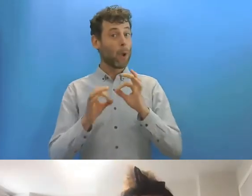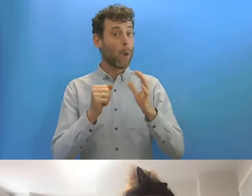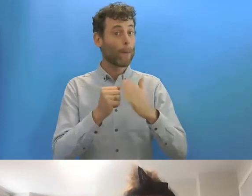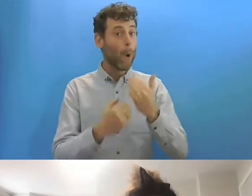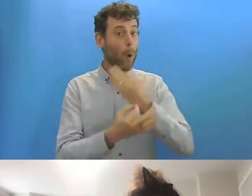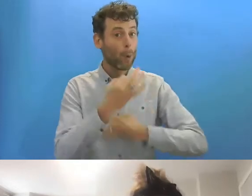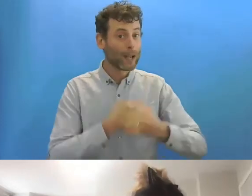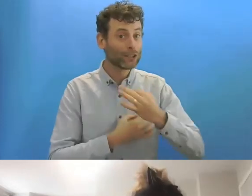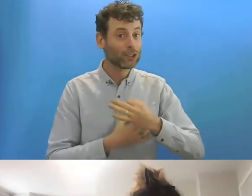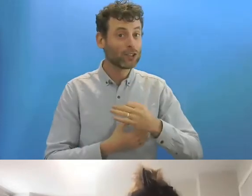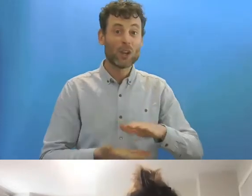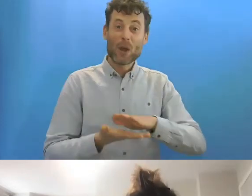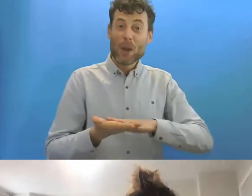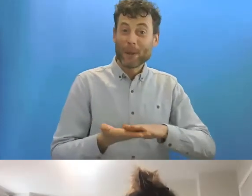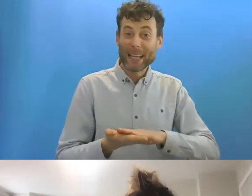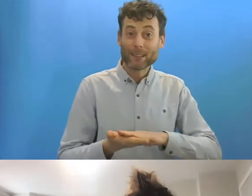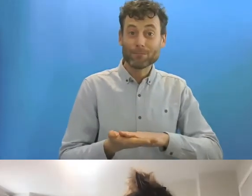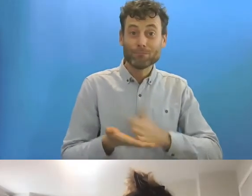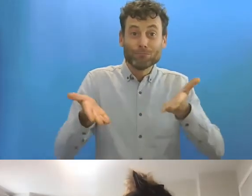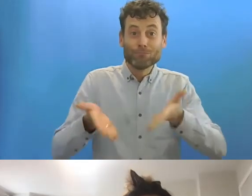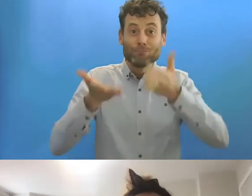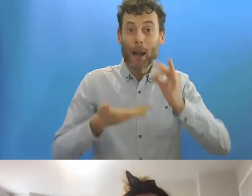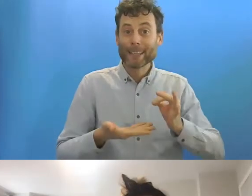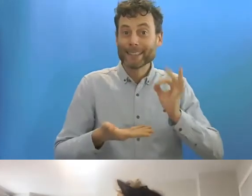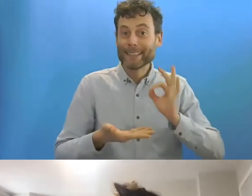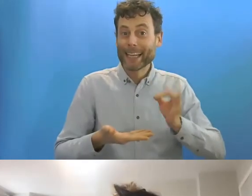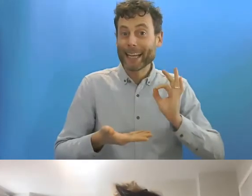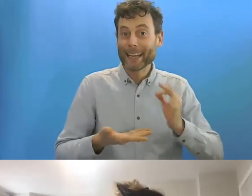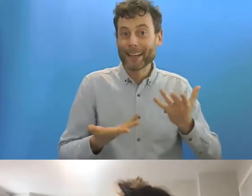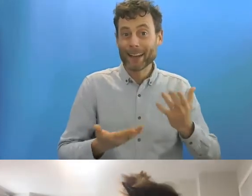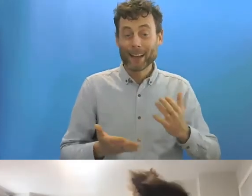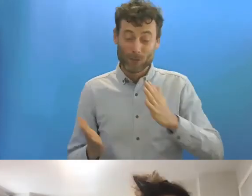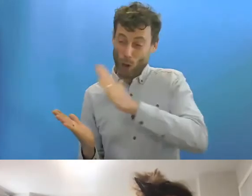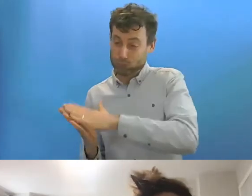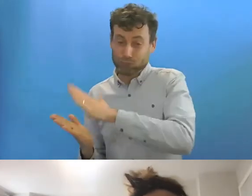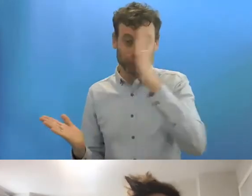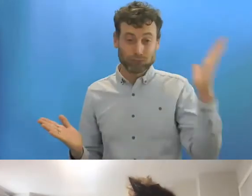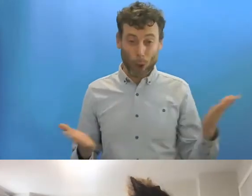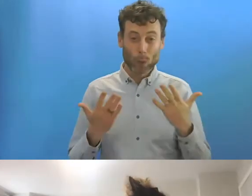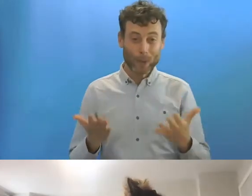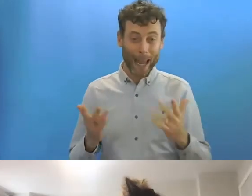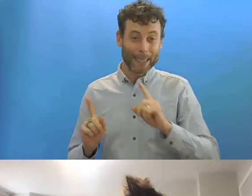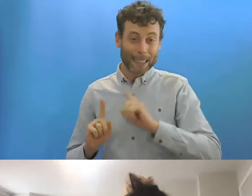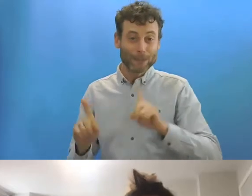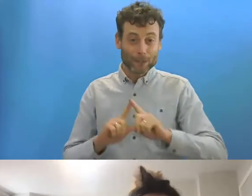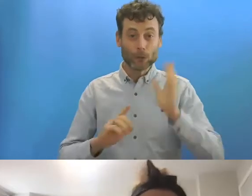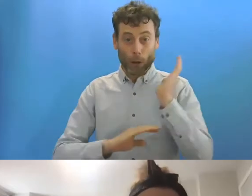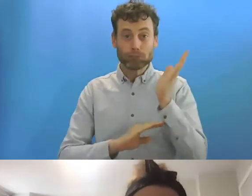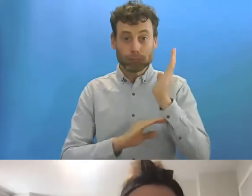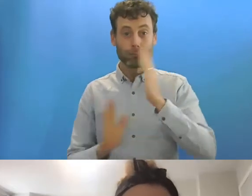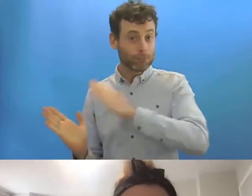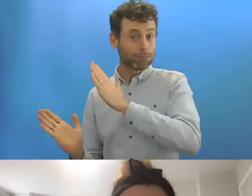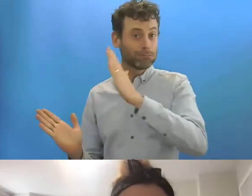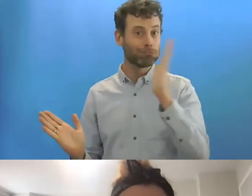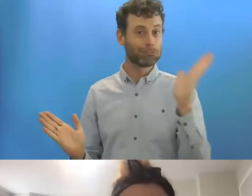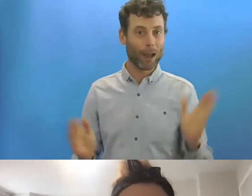I'm thinking we go and get more tea. It's a long day. There's masses of stuff to see at the festival. Stuff's open